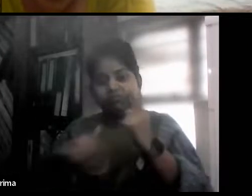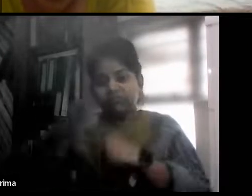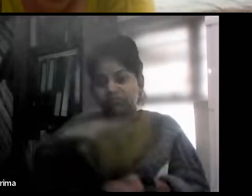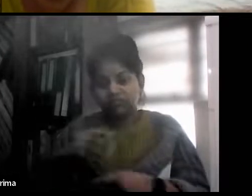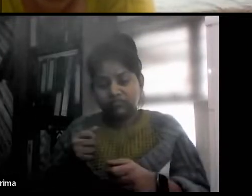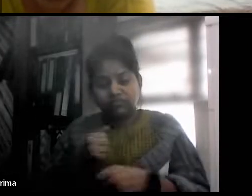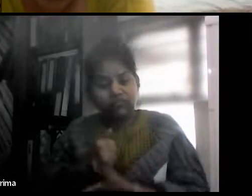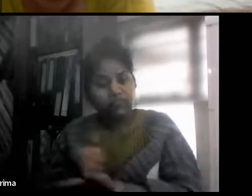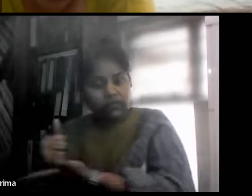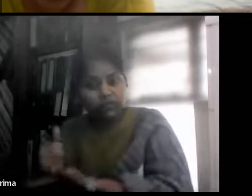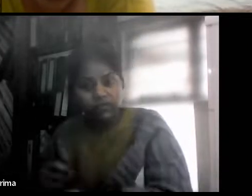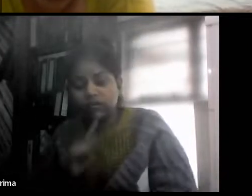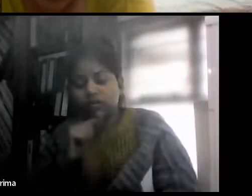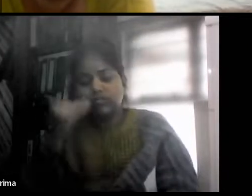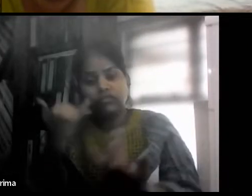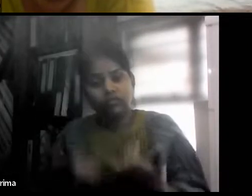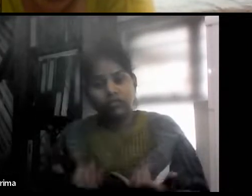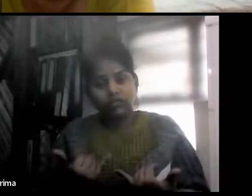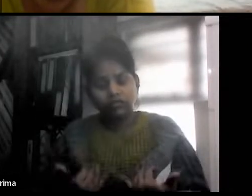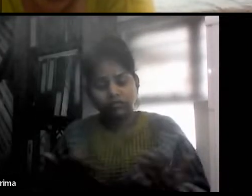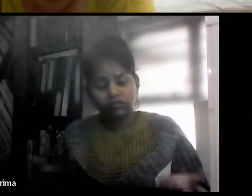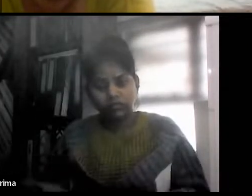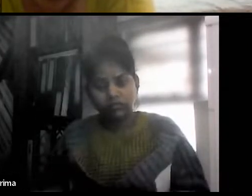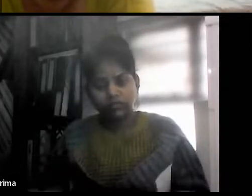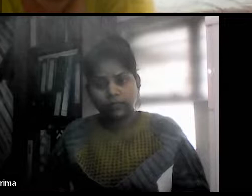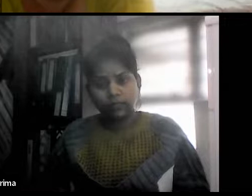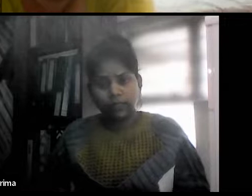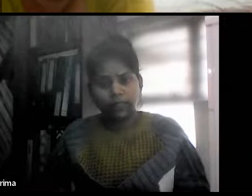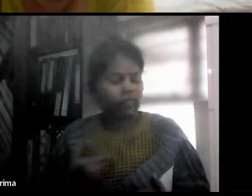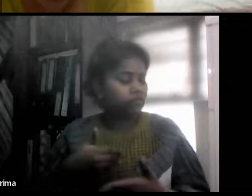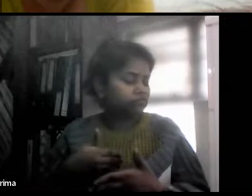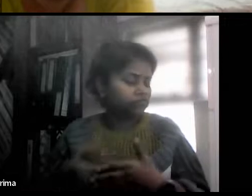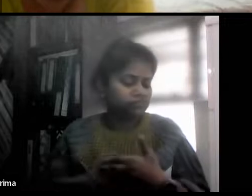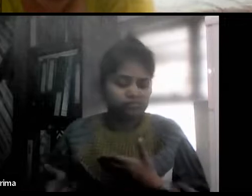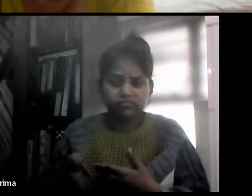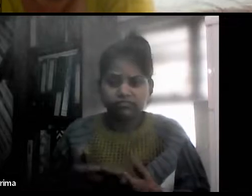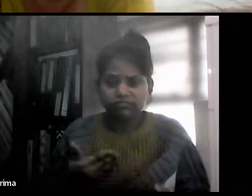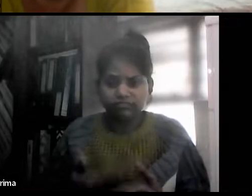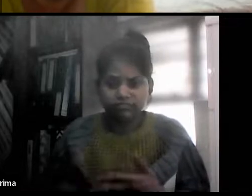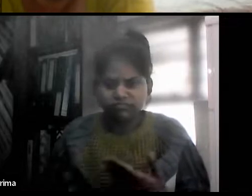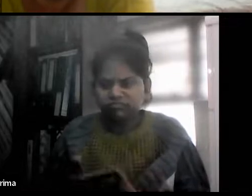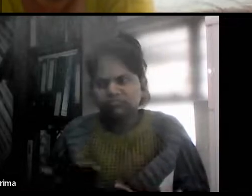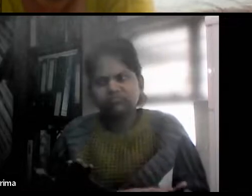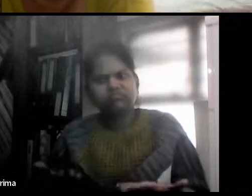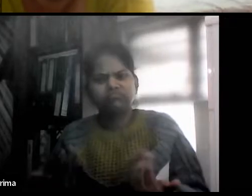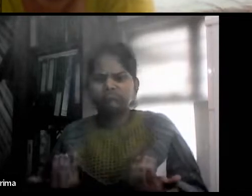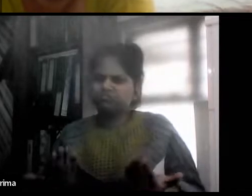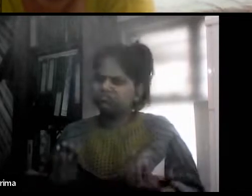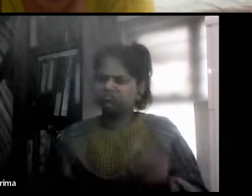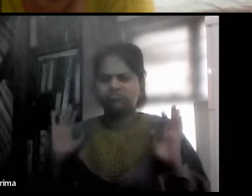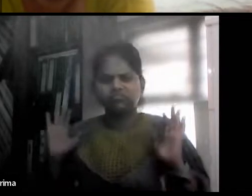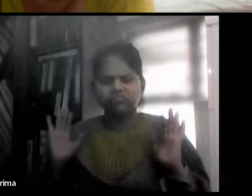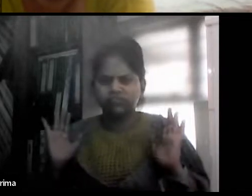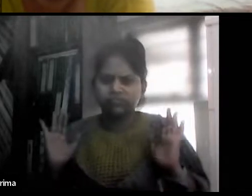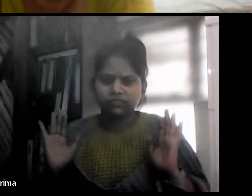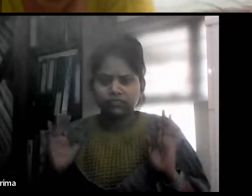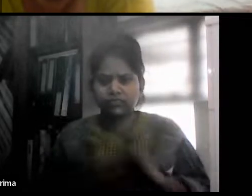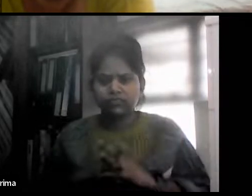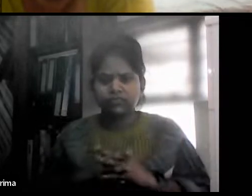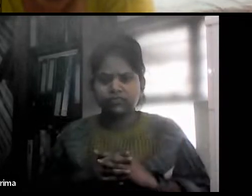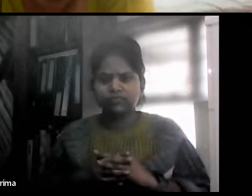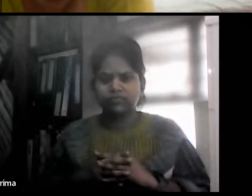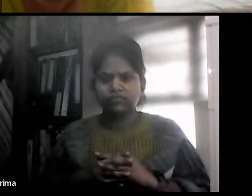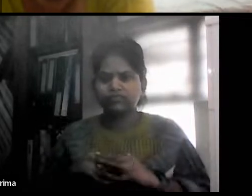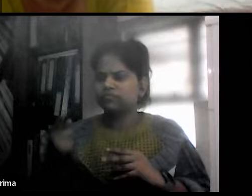but to put it, but I don't think anything can be done with this sort of what you call